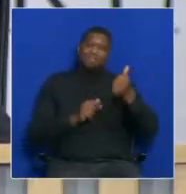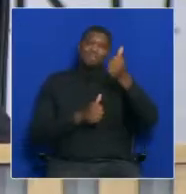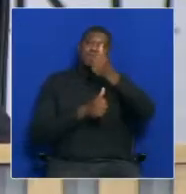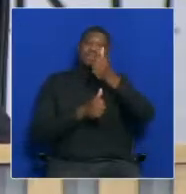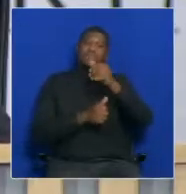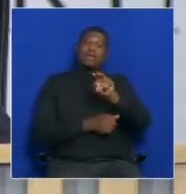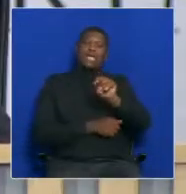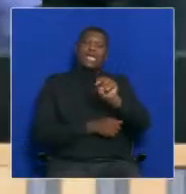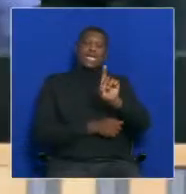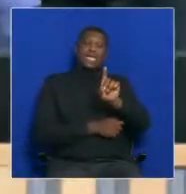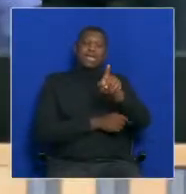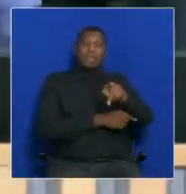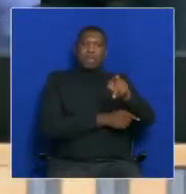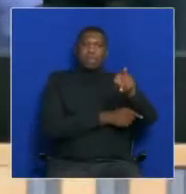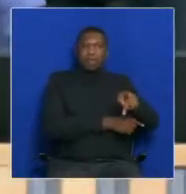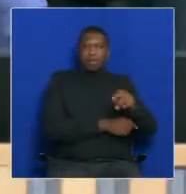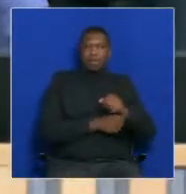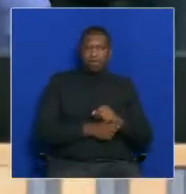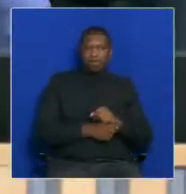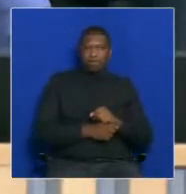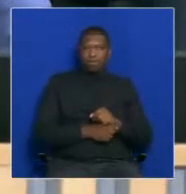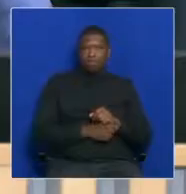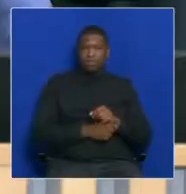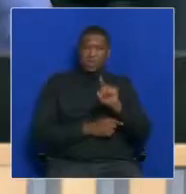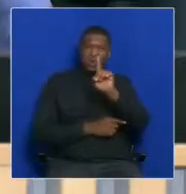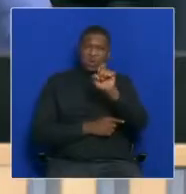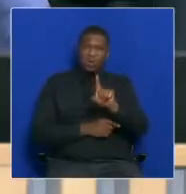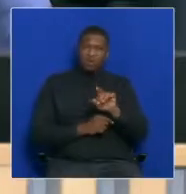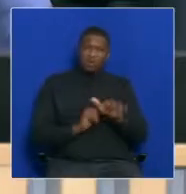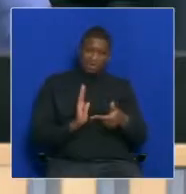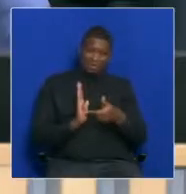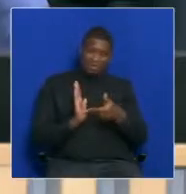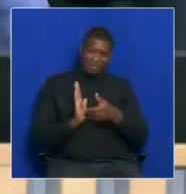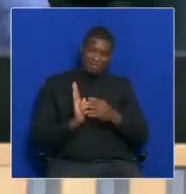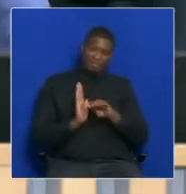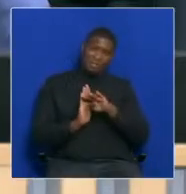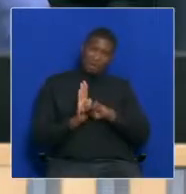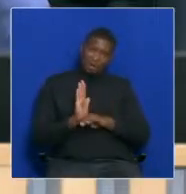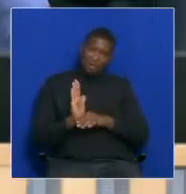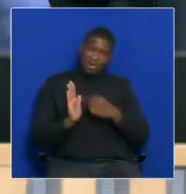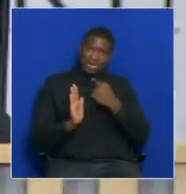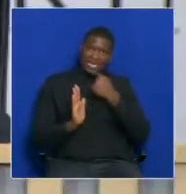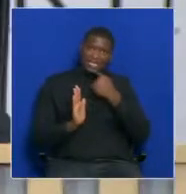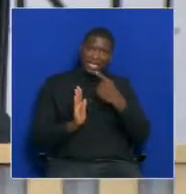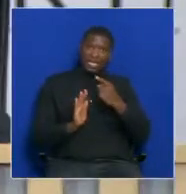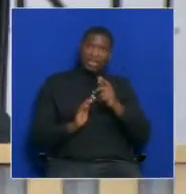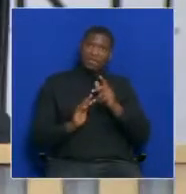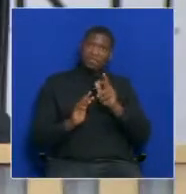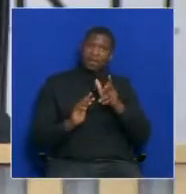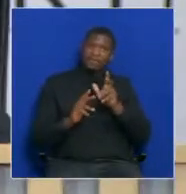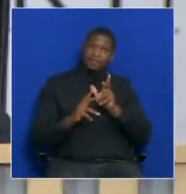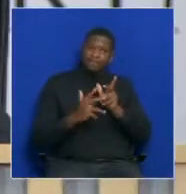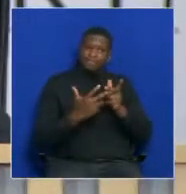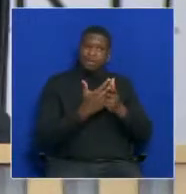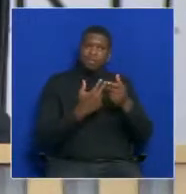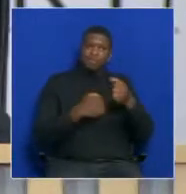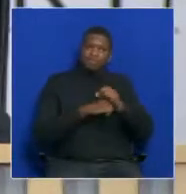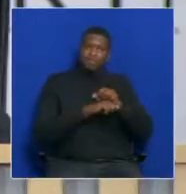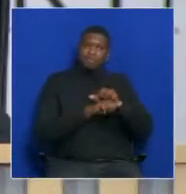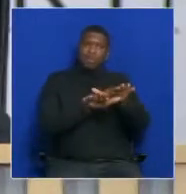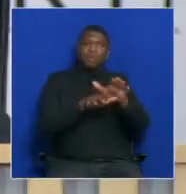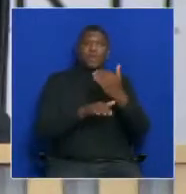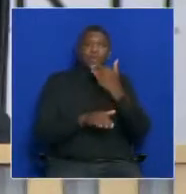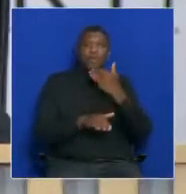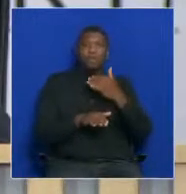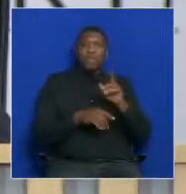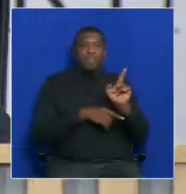Does the manual say it applies to her or only those below her? Can we just clarify that? Does it apply to everyone at IDEC